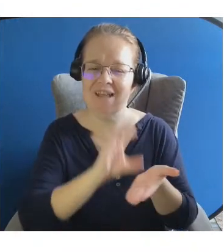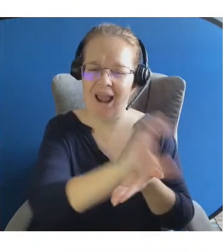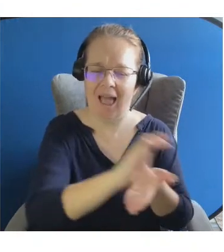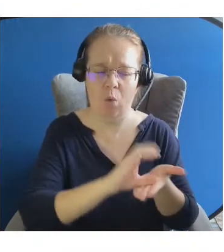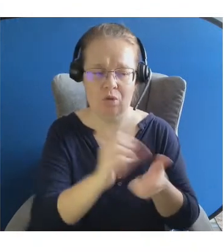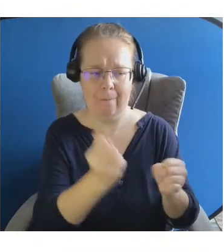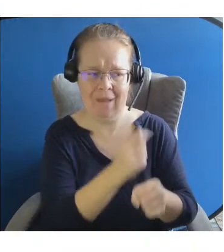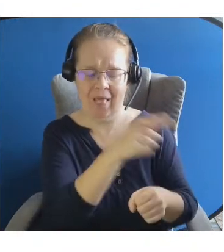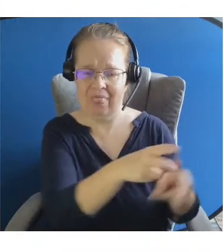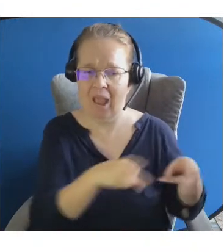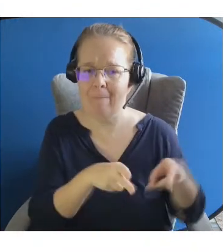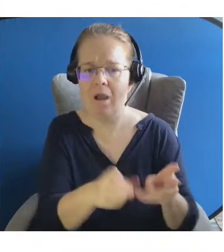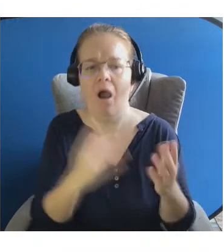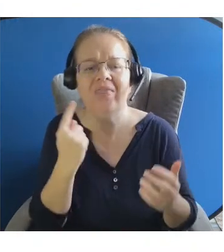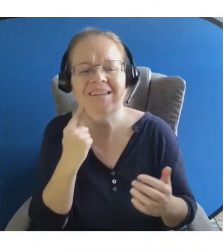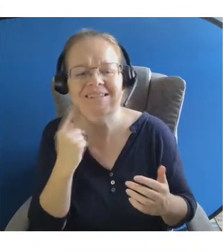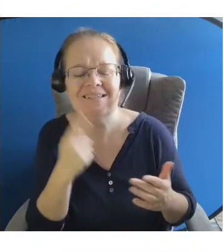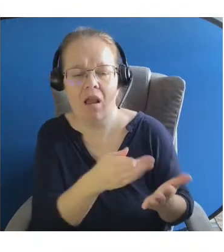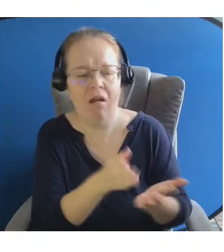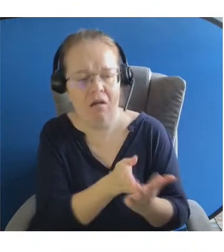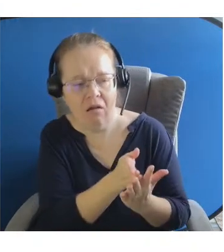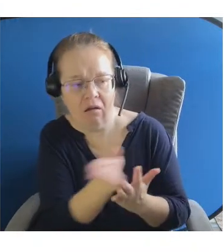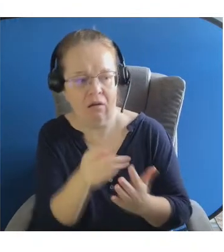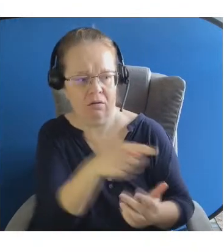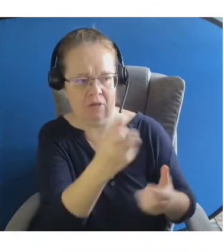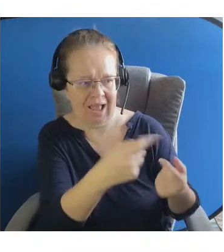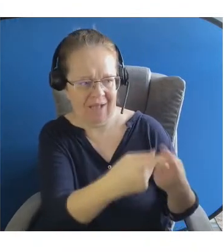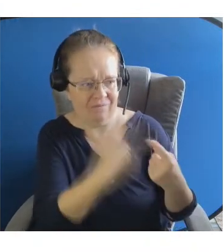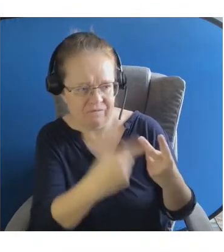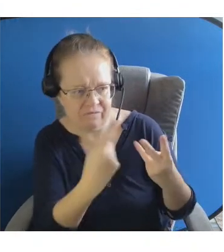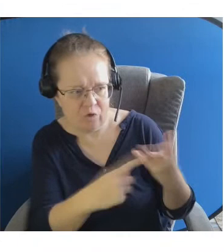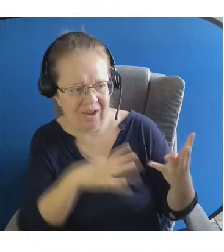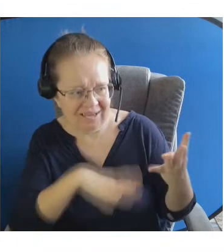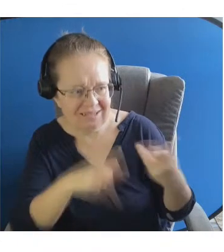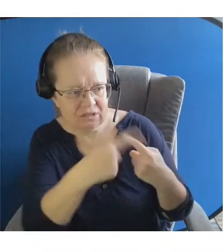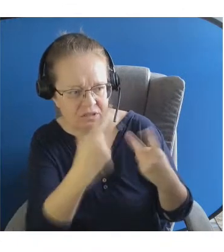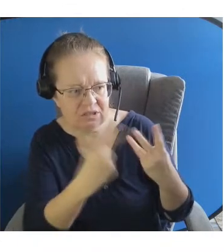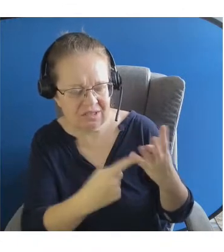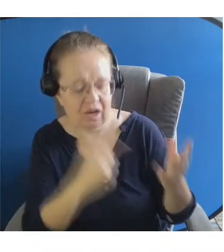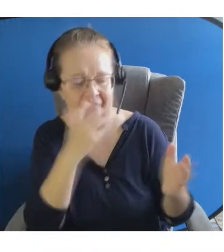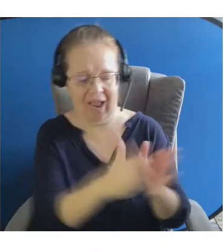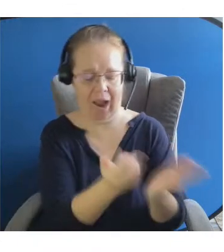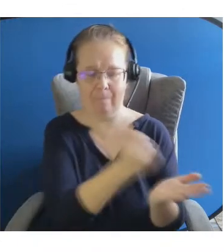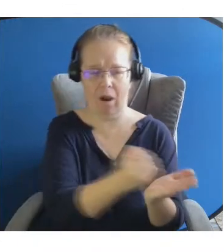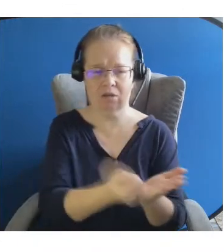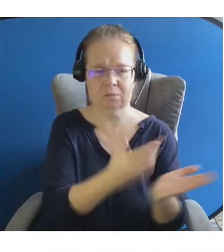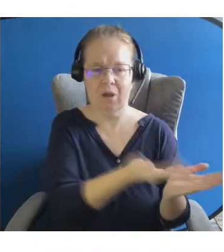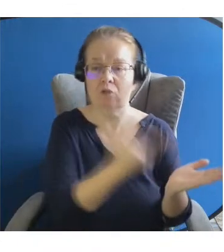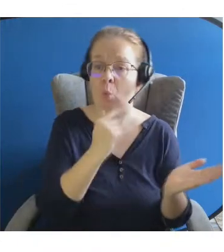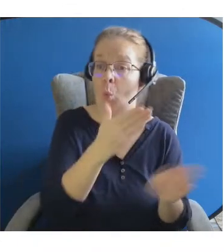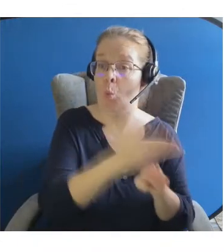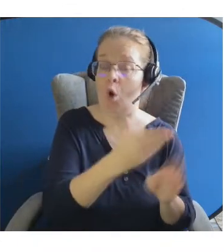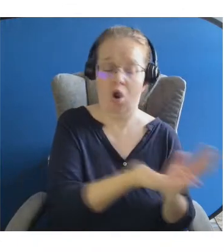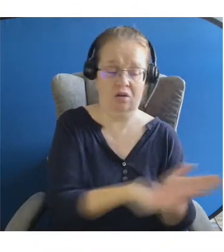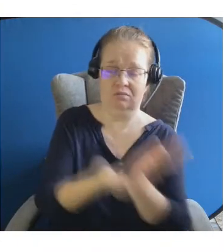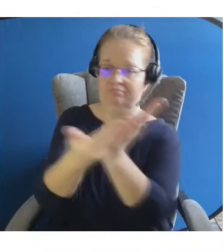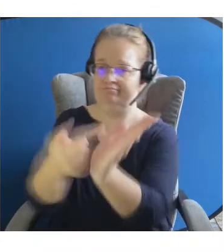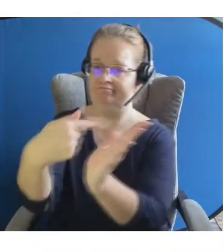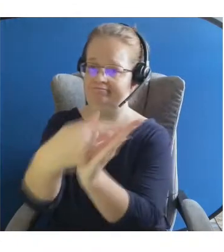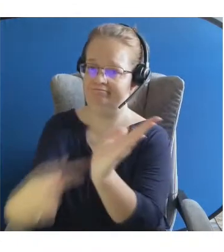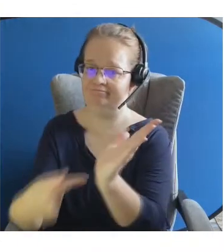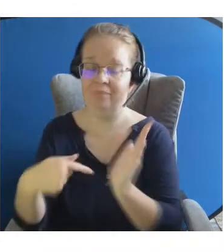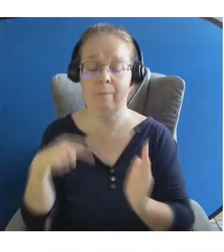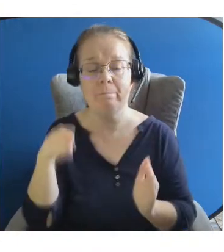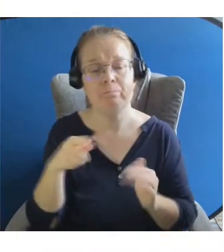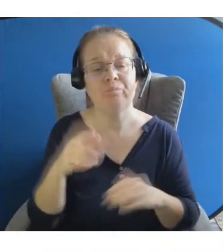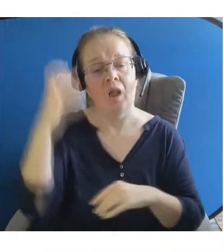easier, especially if the person has got a range of requirements. Finally, the government will set up a new online hub